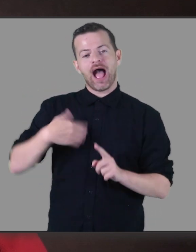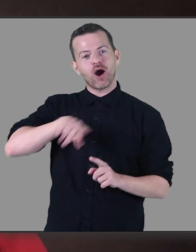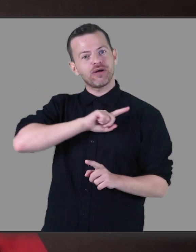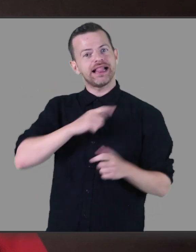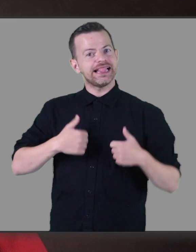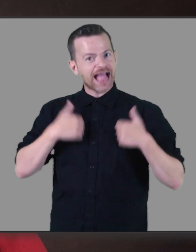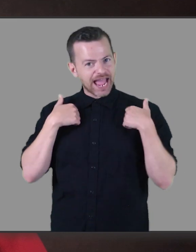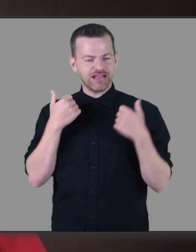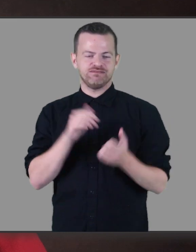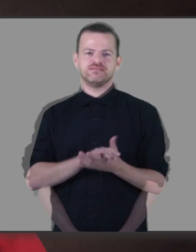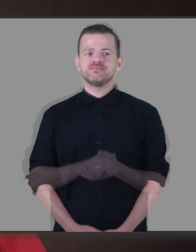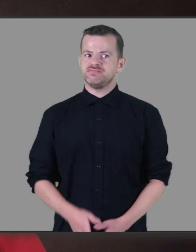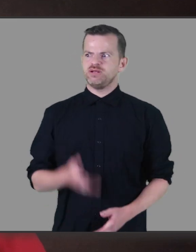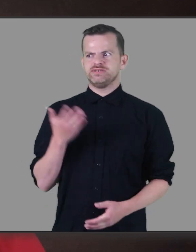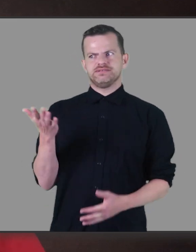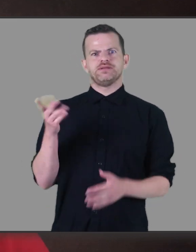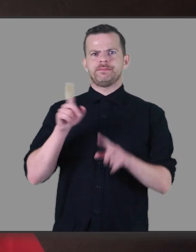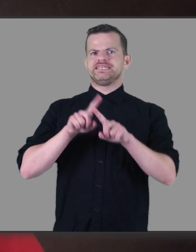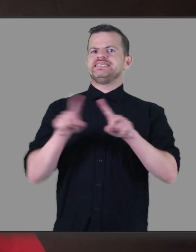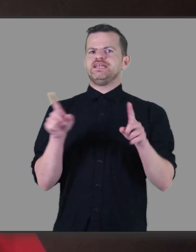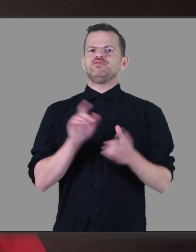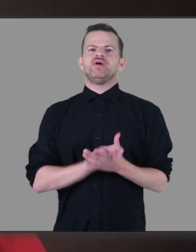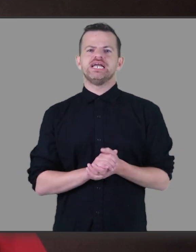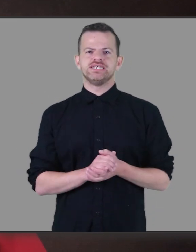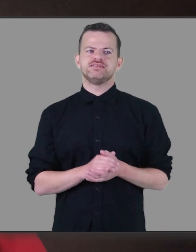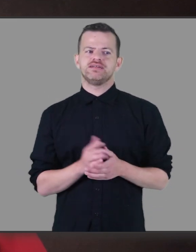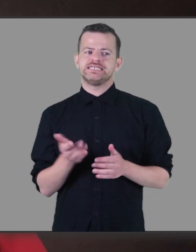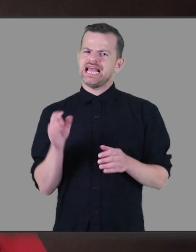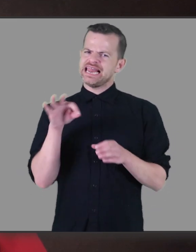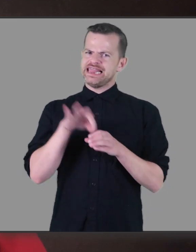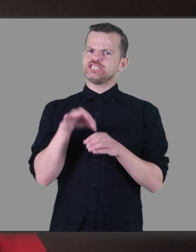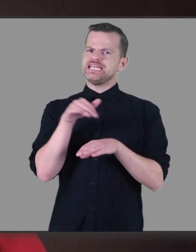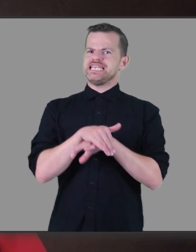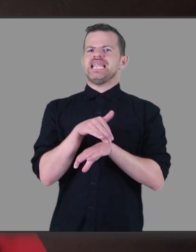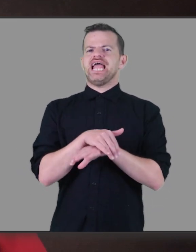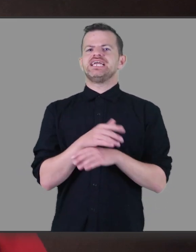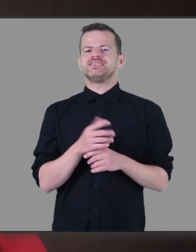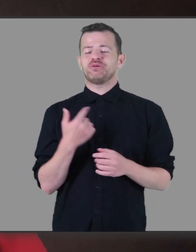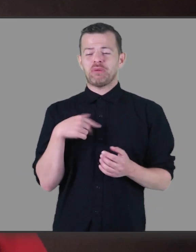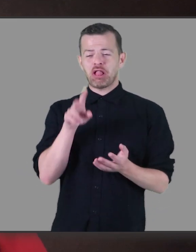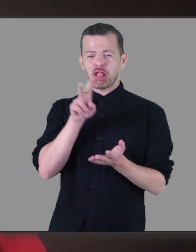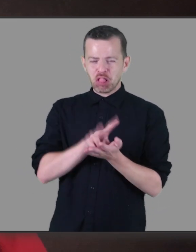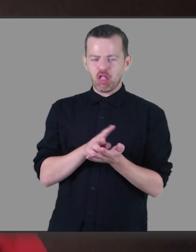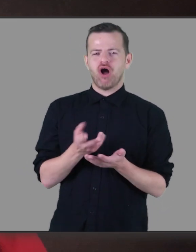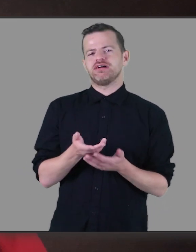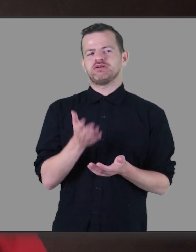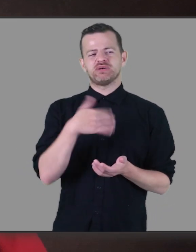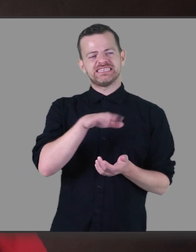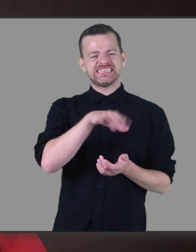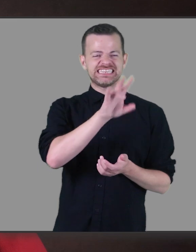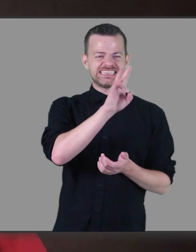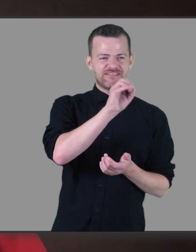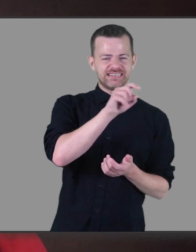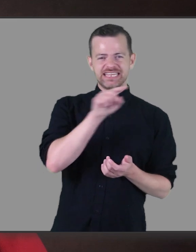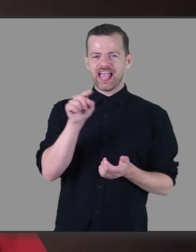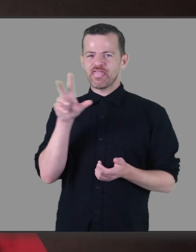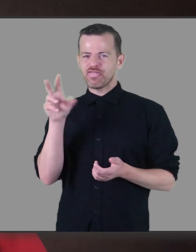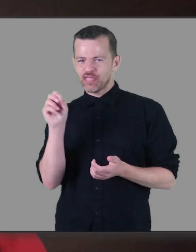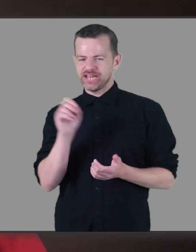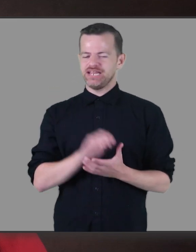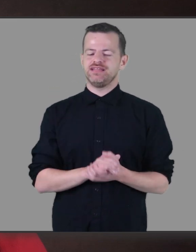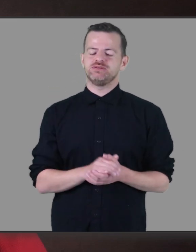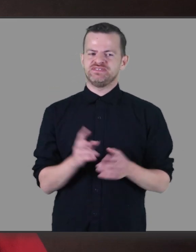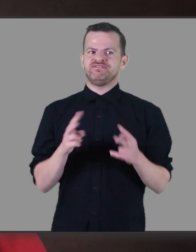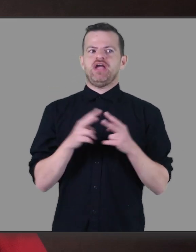lives, and there was a difference. And when we, the election night when we lost, it was like 70-30. It